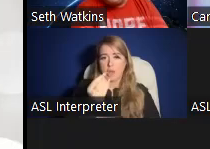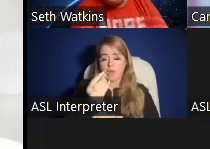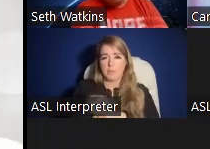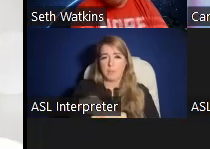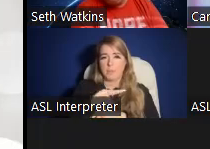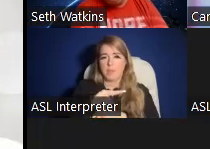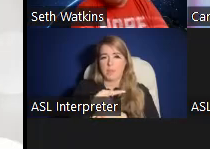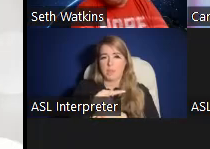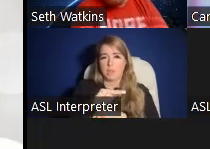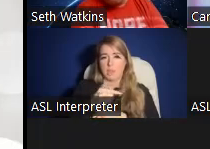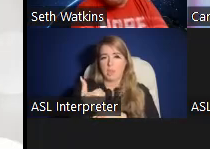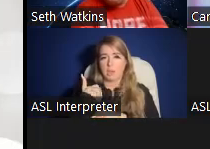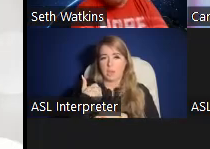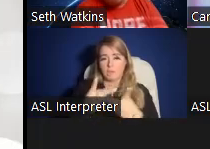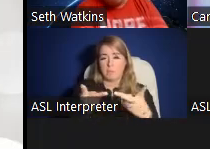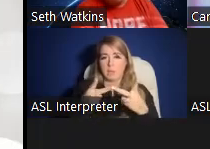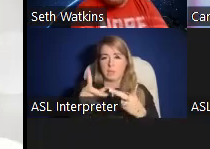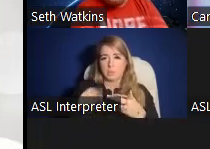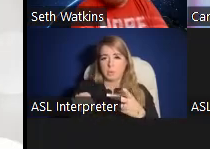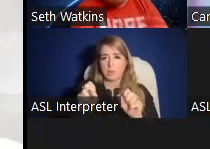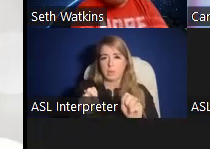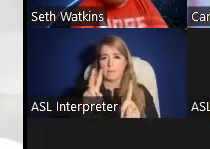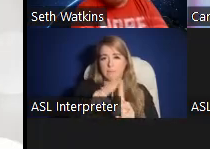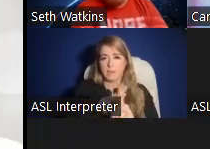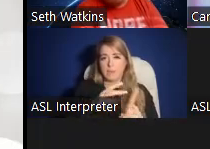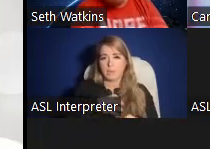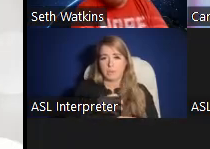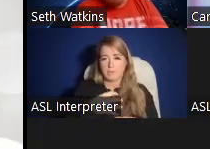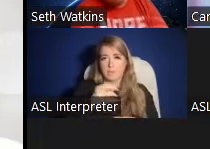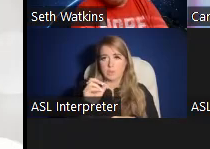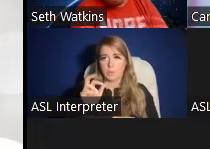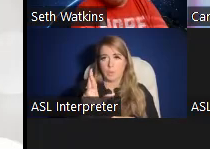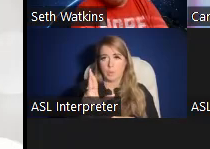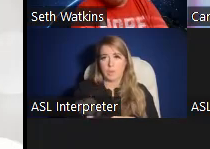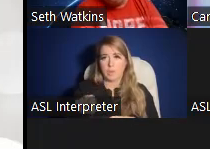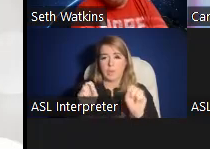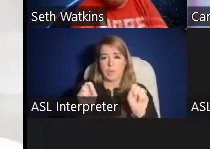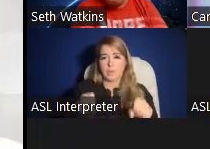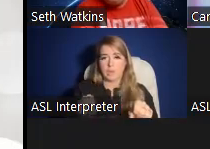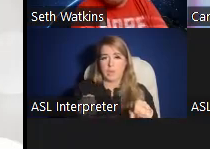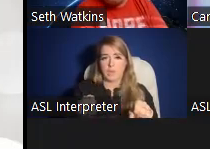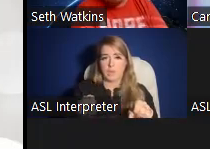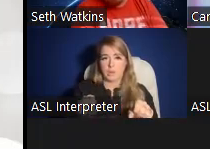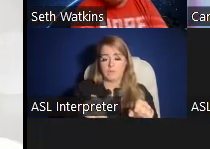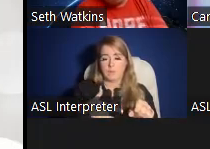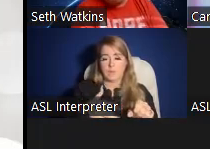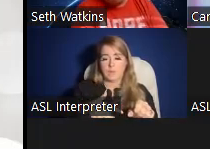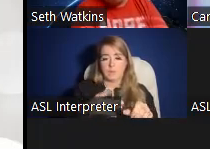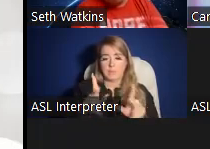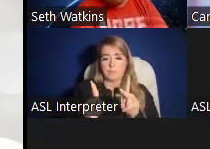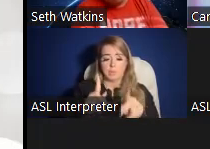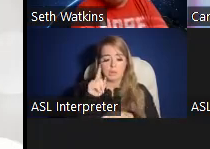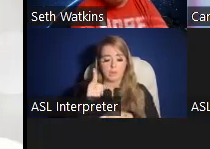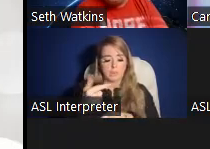have a place where they can file a grievance or where they can be heard, and at the BHA level